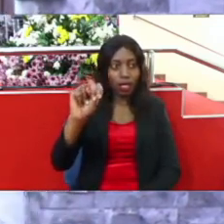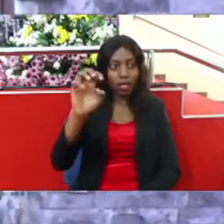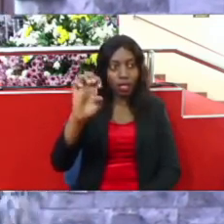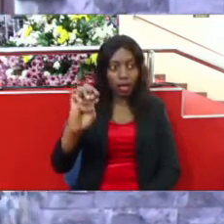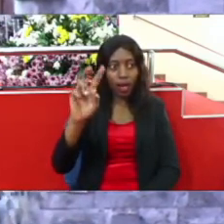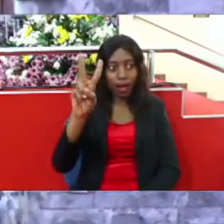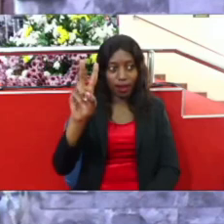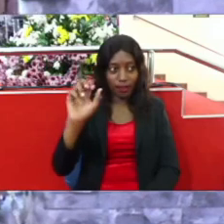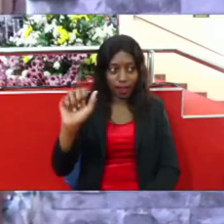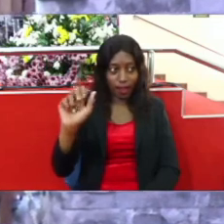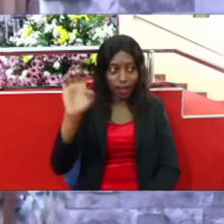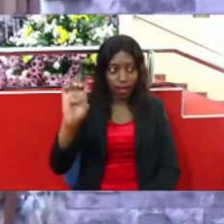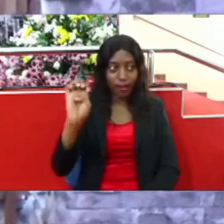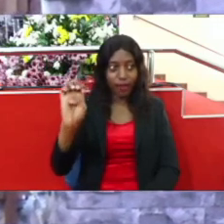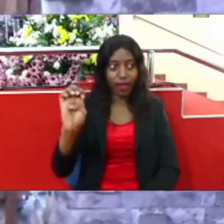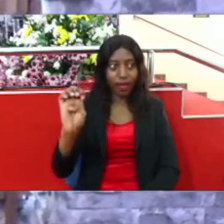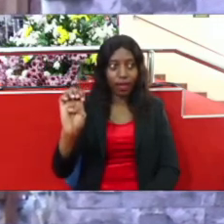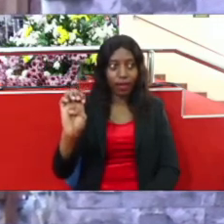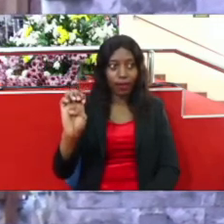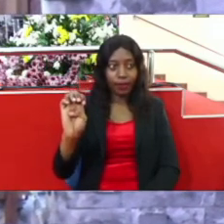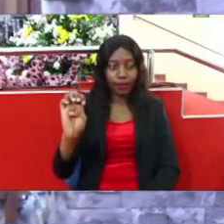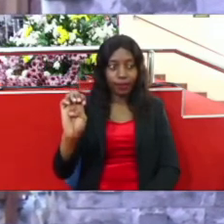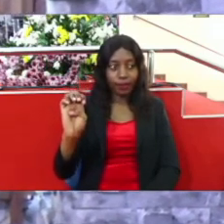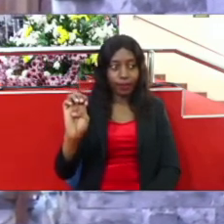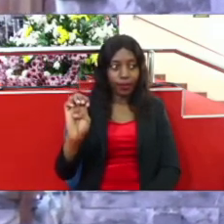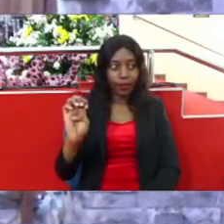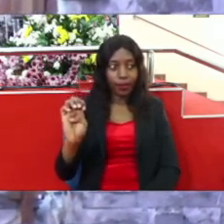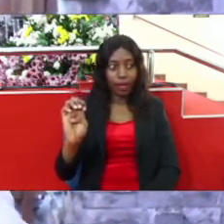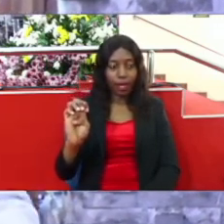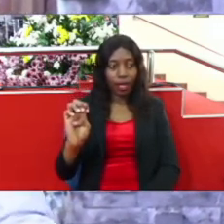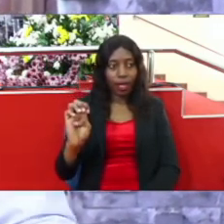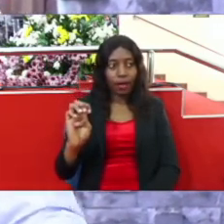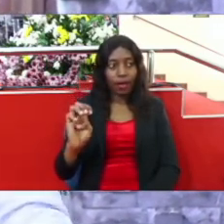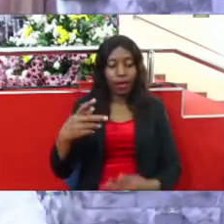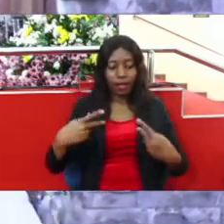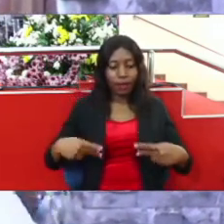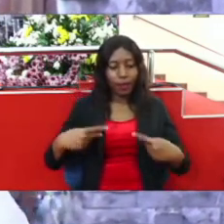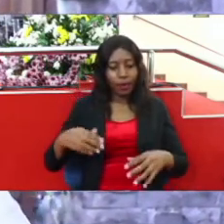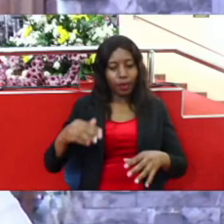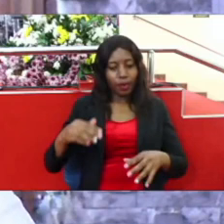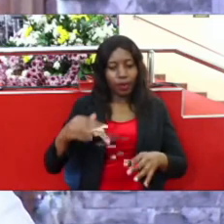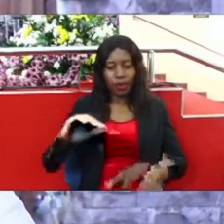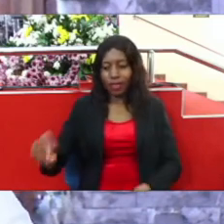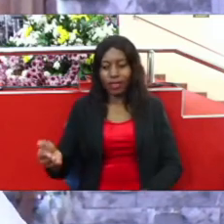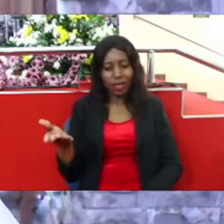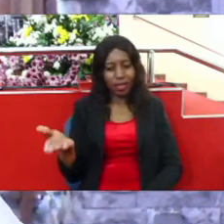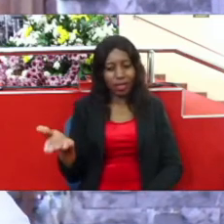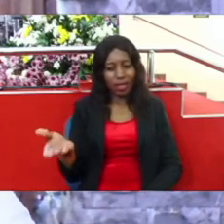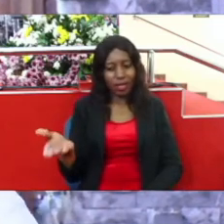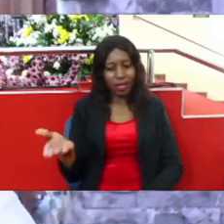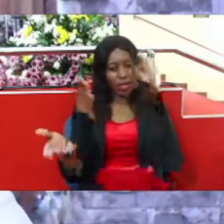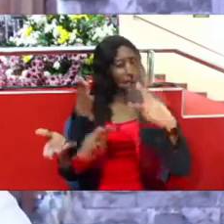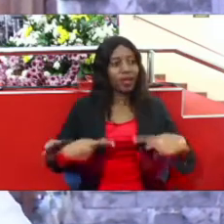mji mkuu wa Assyria. The Assyrians were known to be a very very bad people. Assyria walijulikana kuwa watu wabaya sana. They actually